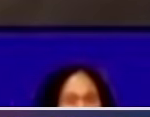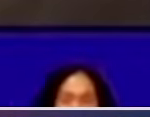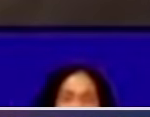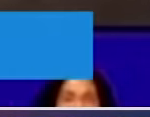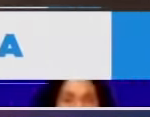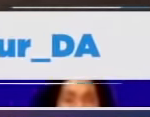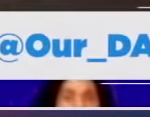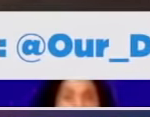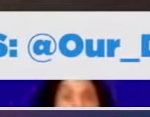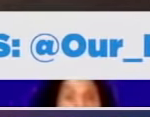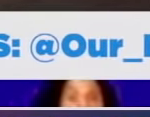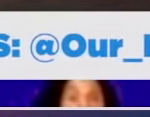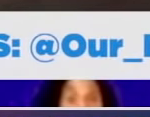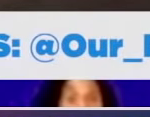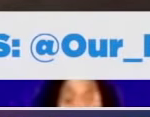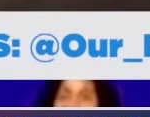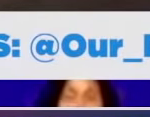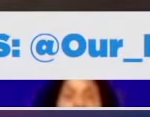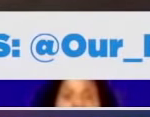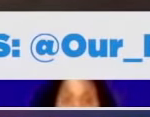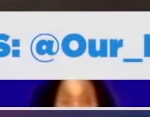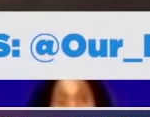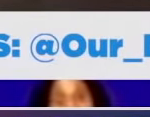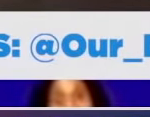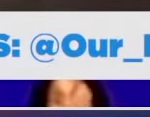1021 of the Constitution.